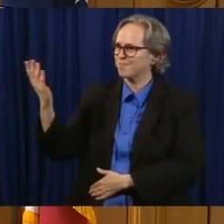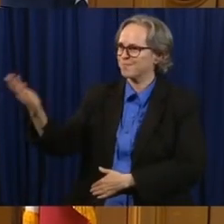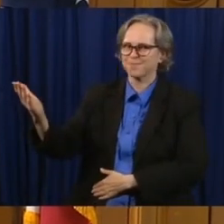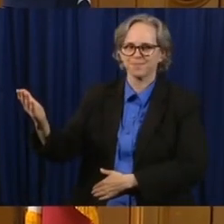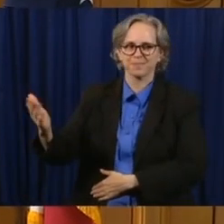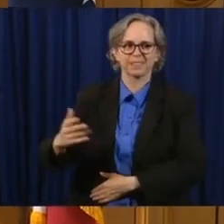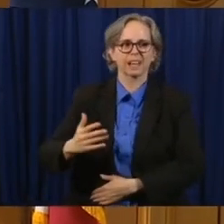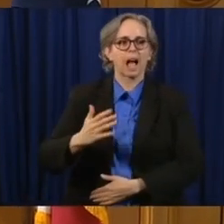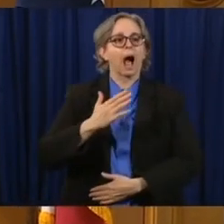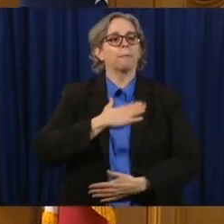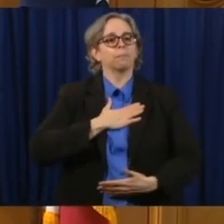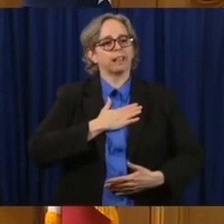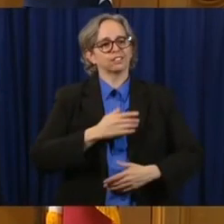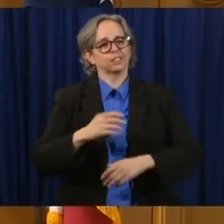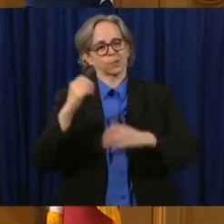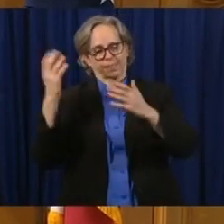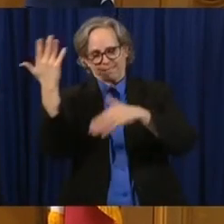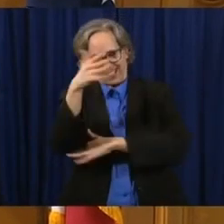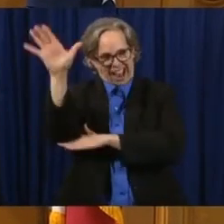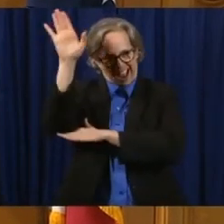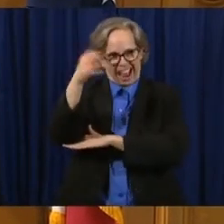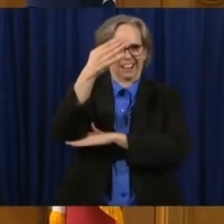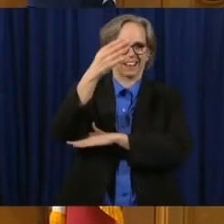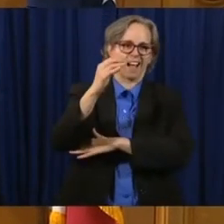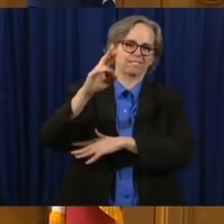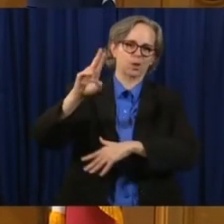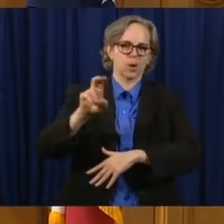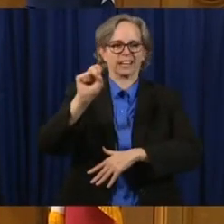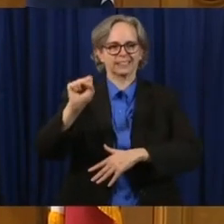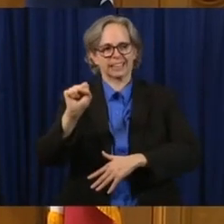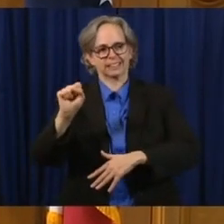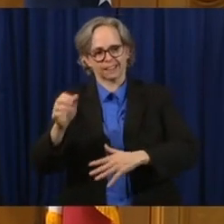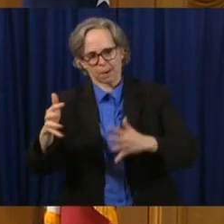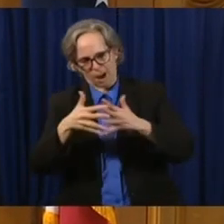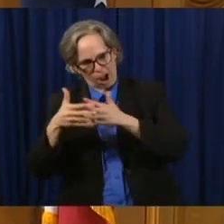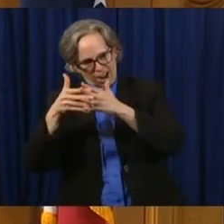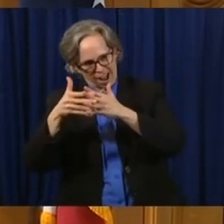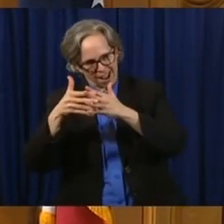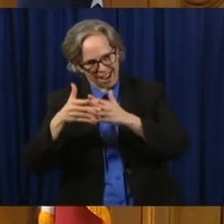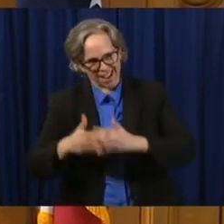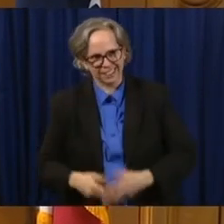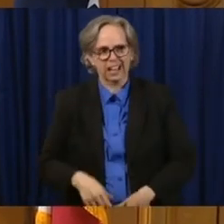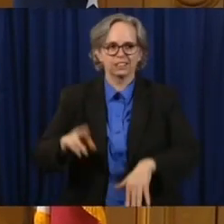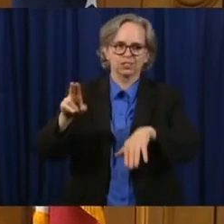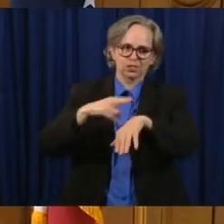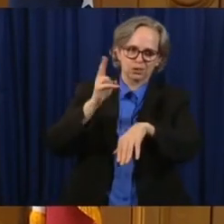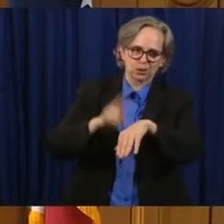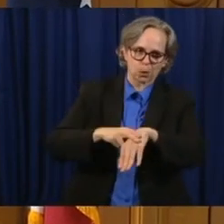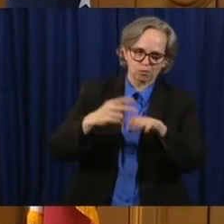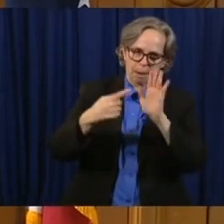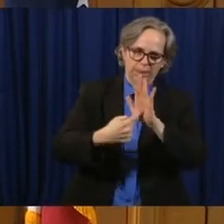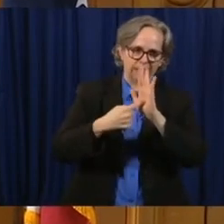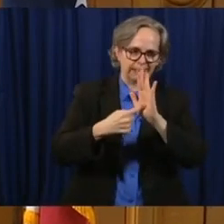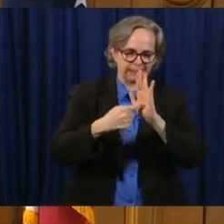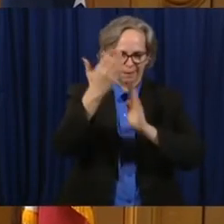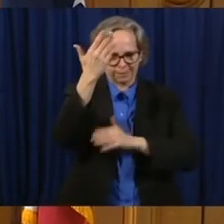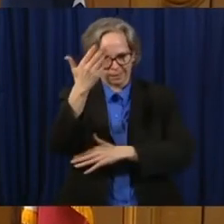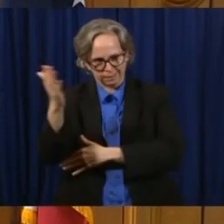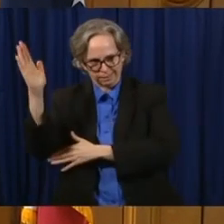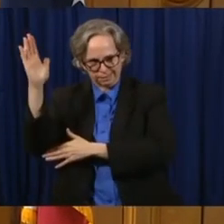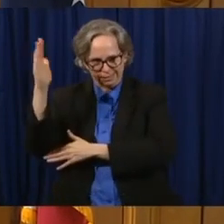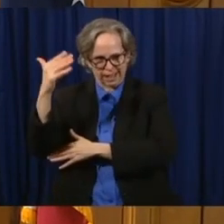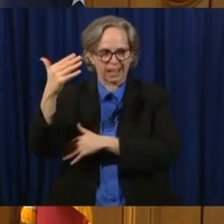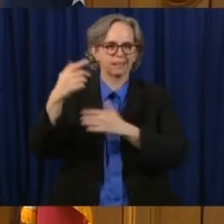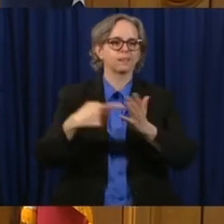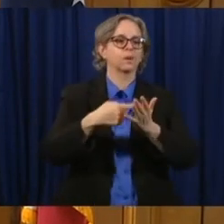I pledge allegiance to the flag of the United States of America and to the republic for which